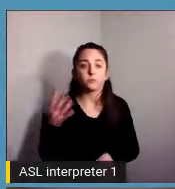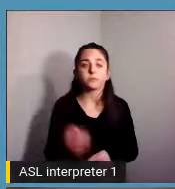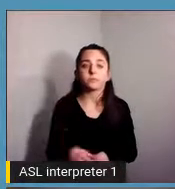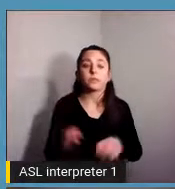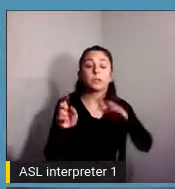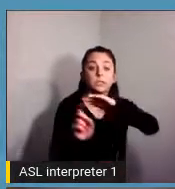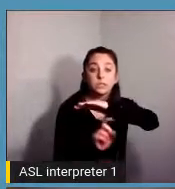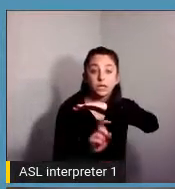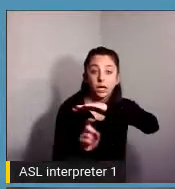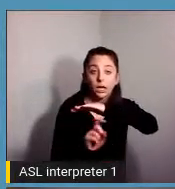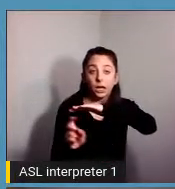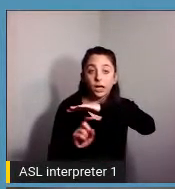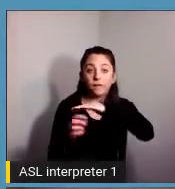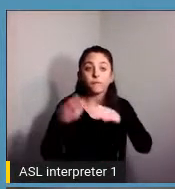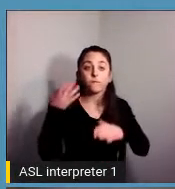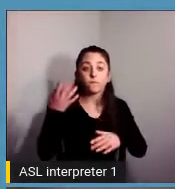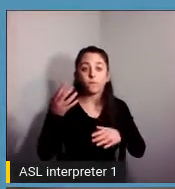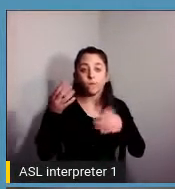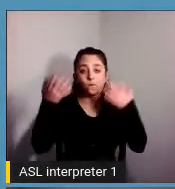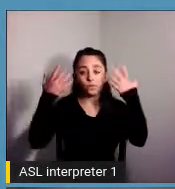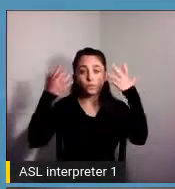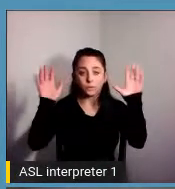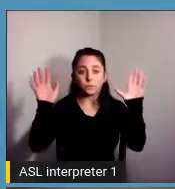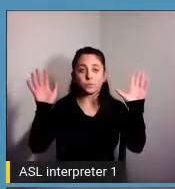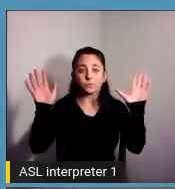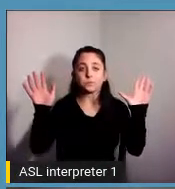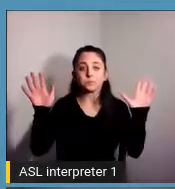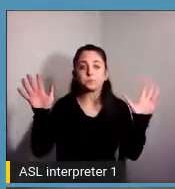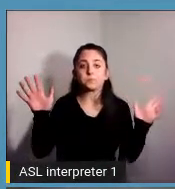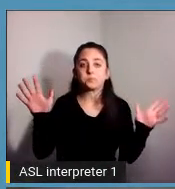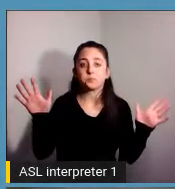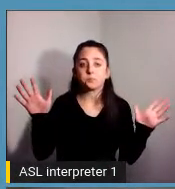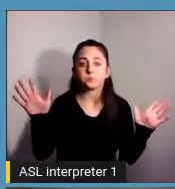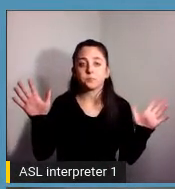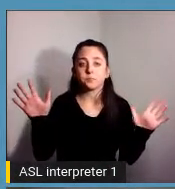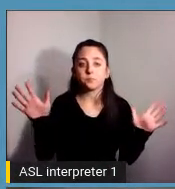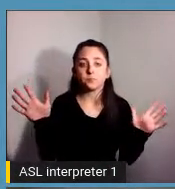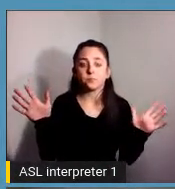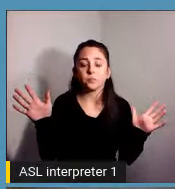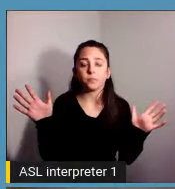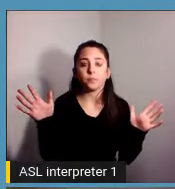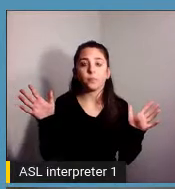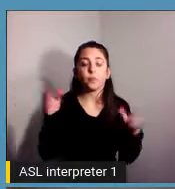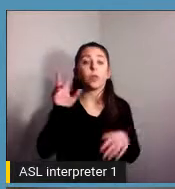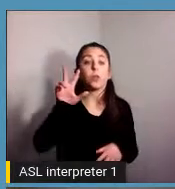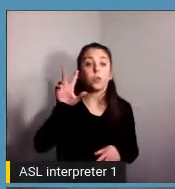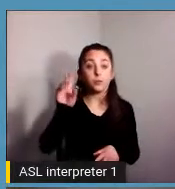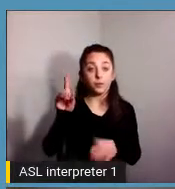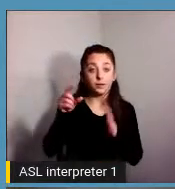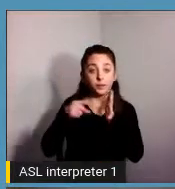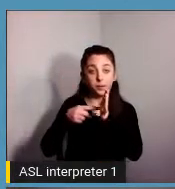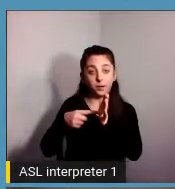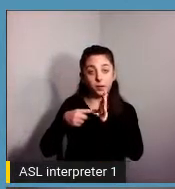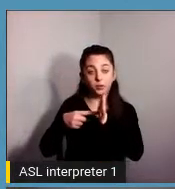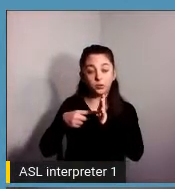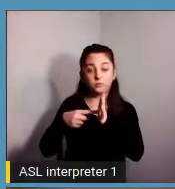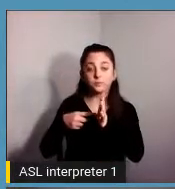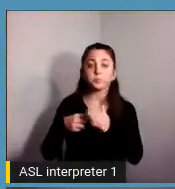them, again with that same ferro arm, portable. And then we made the 3D models of each of